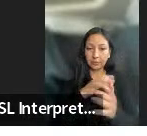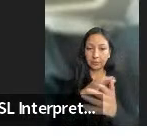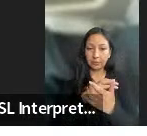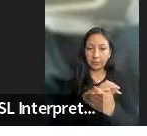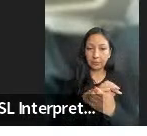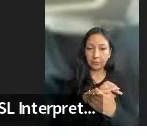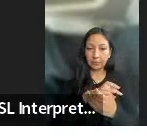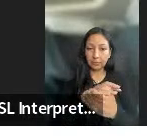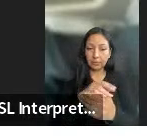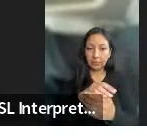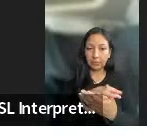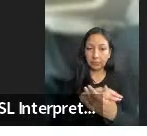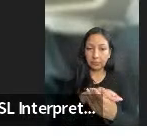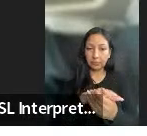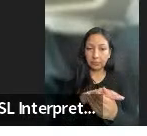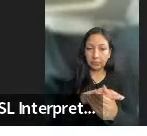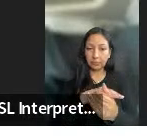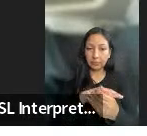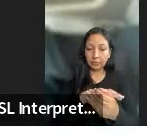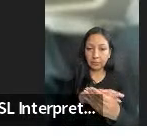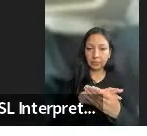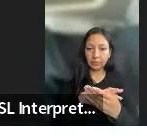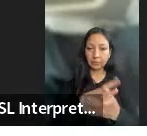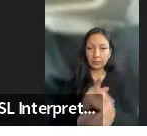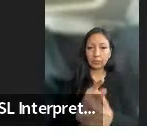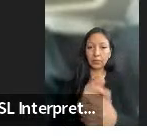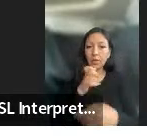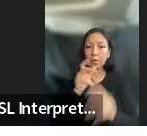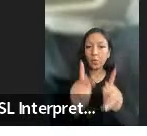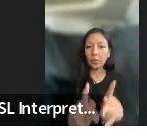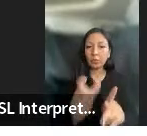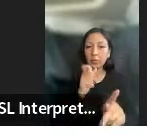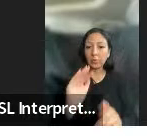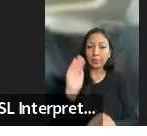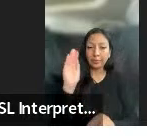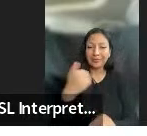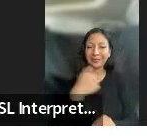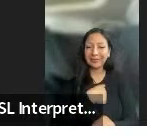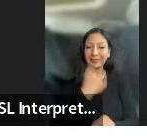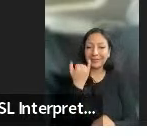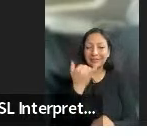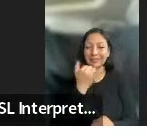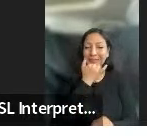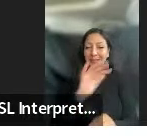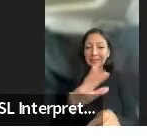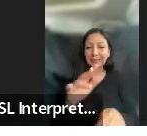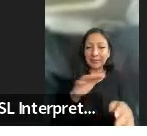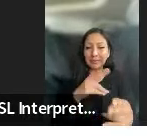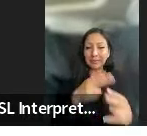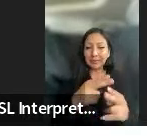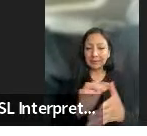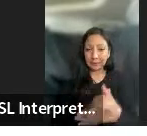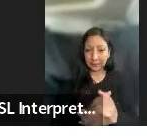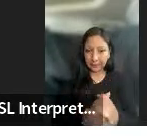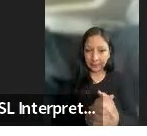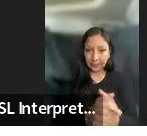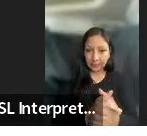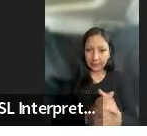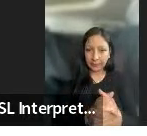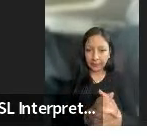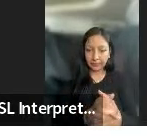attendee who's raised their hand. I apologize if I mispronounced your name. Appreciate if you correct